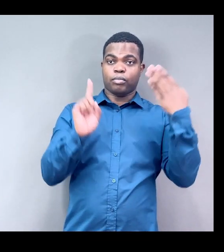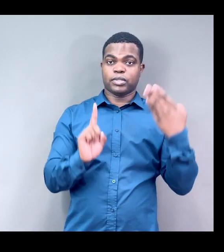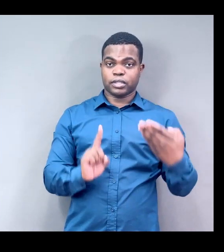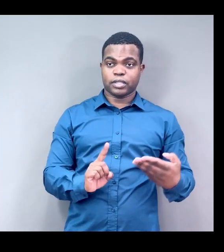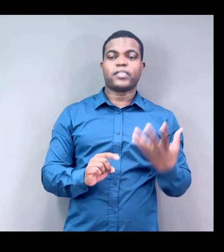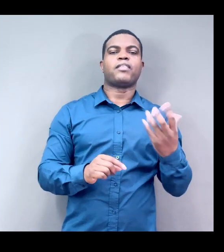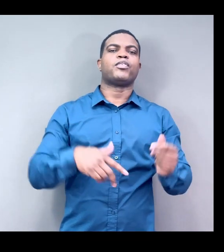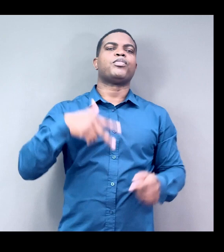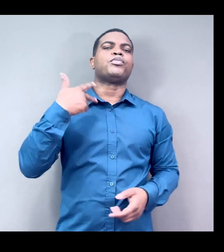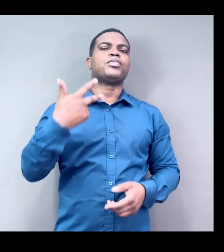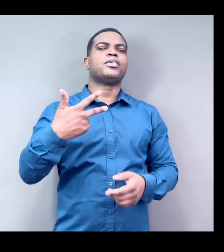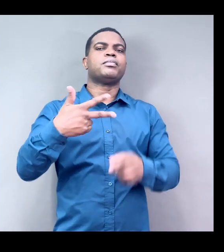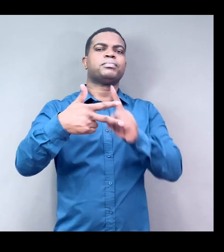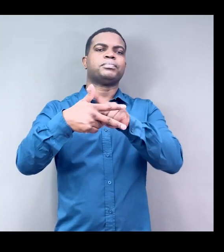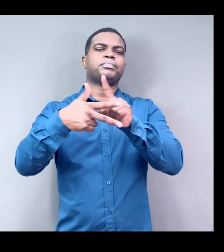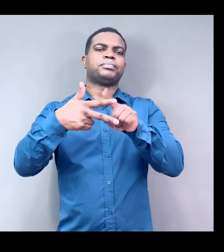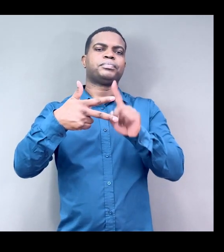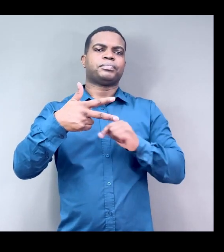objectives could be